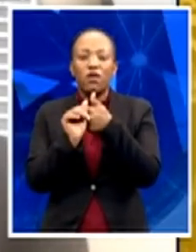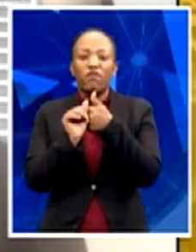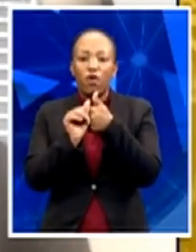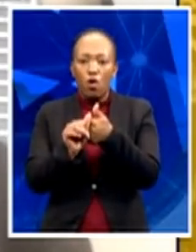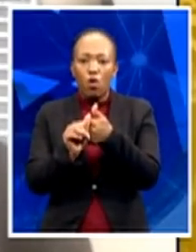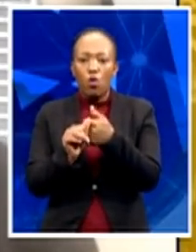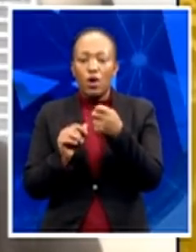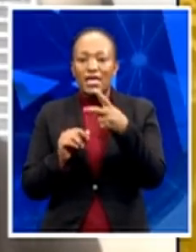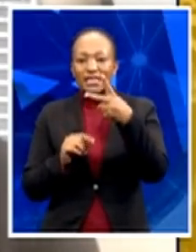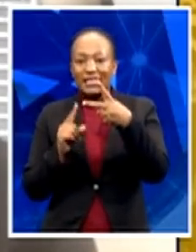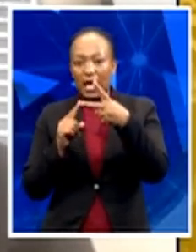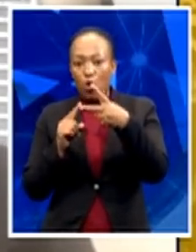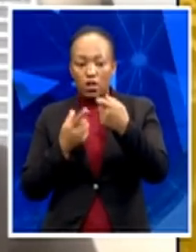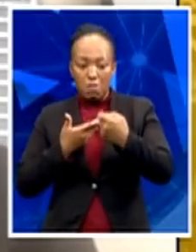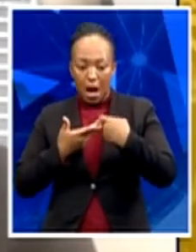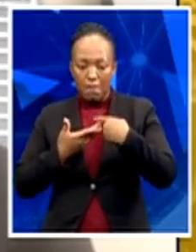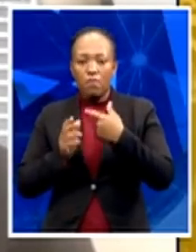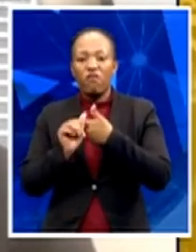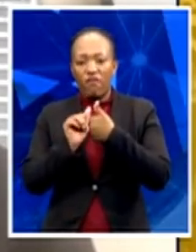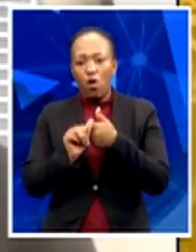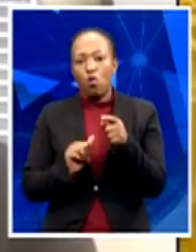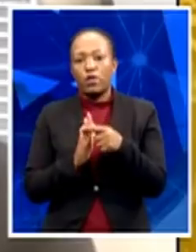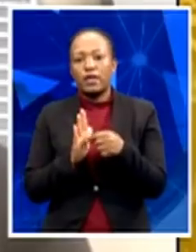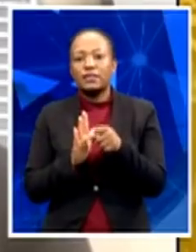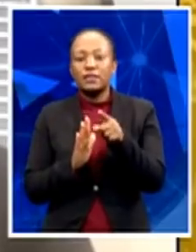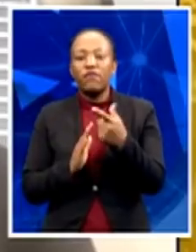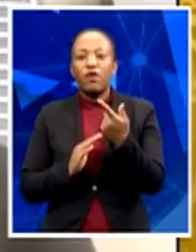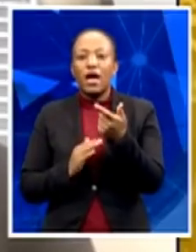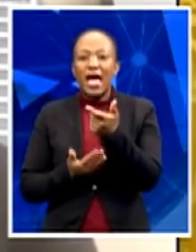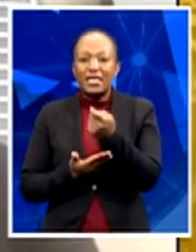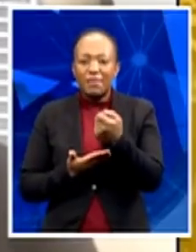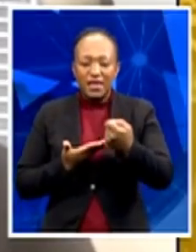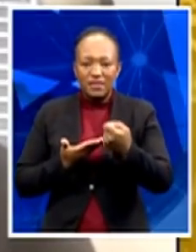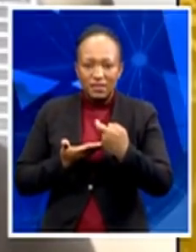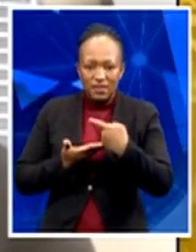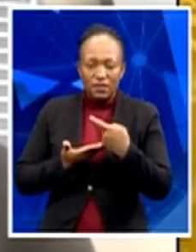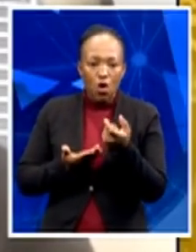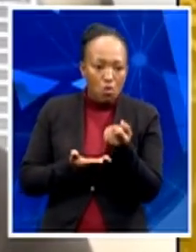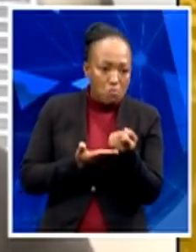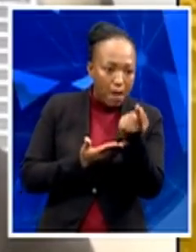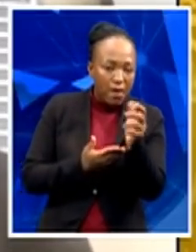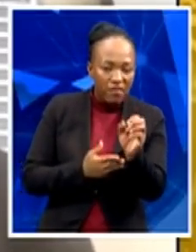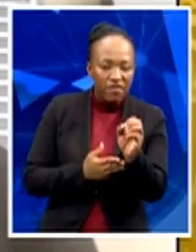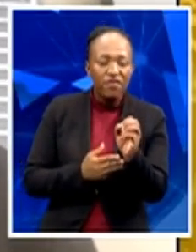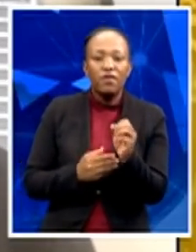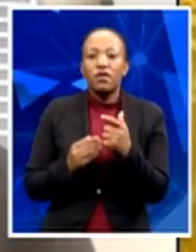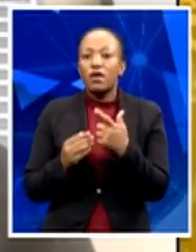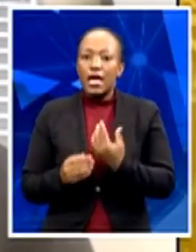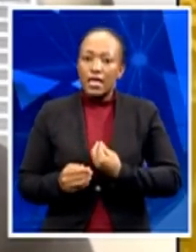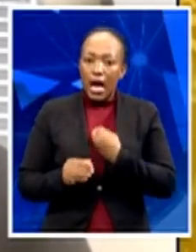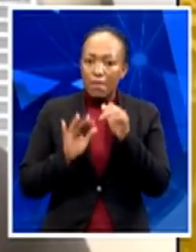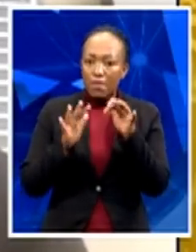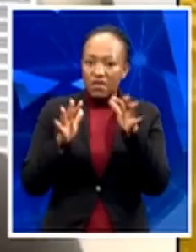an SMS, that is 42 days. So we are urging our young people who have senior citizens in their homes to verify that